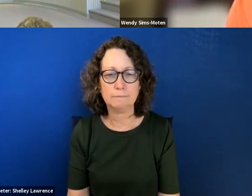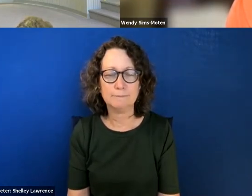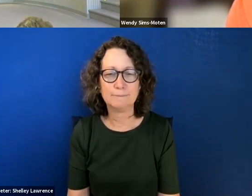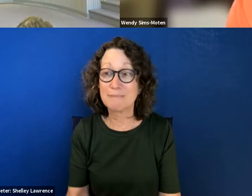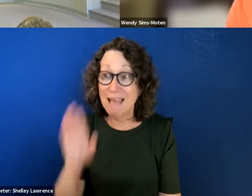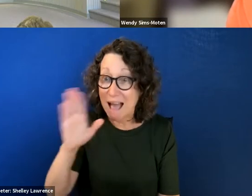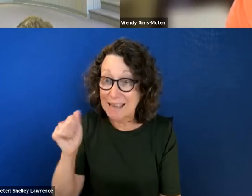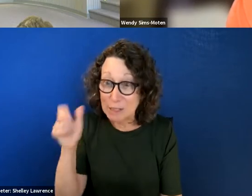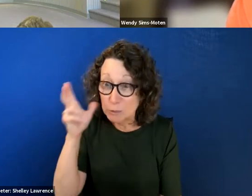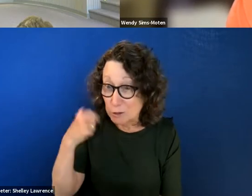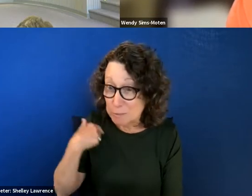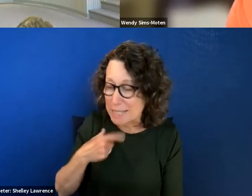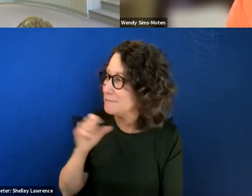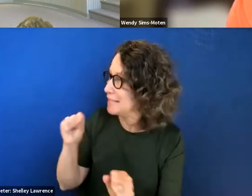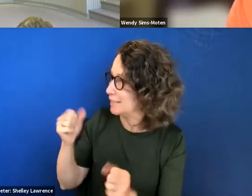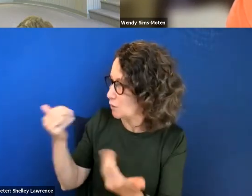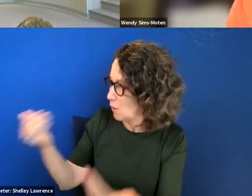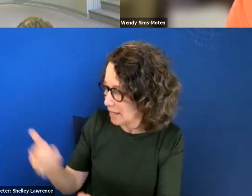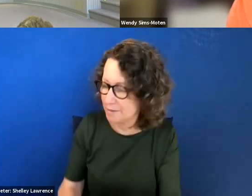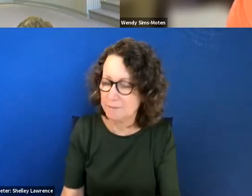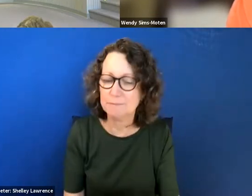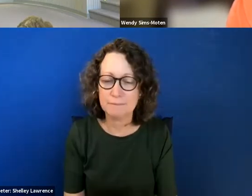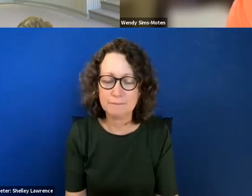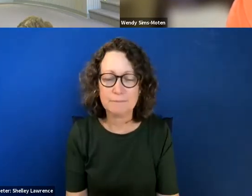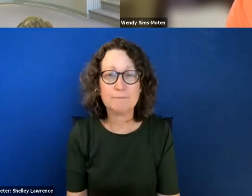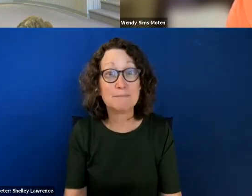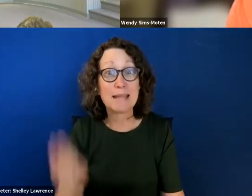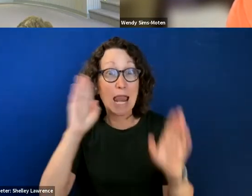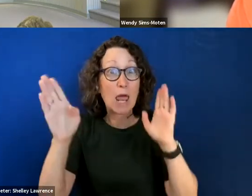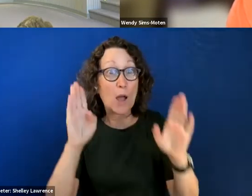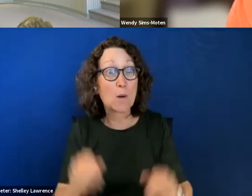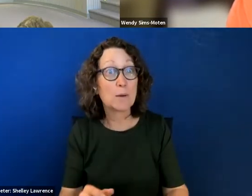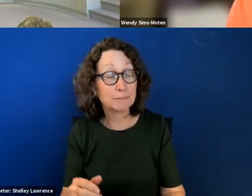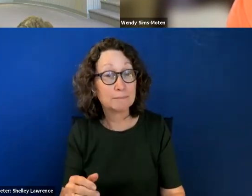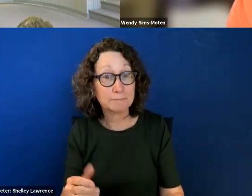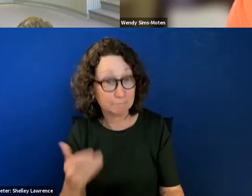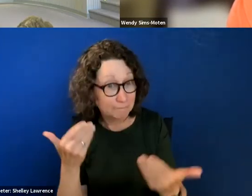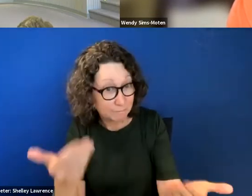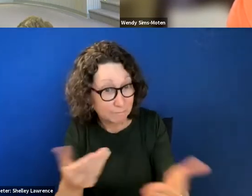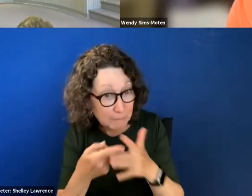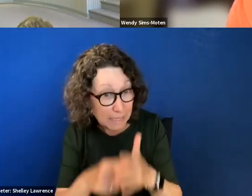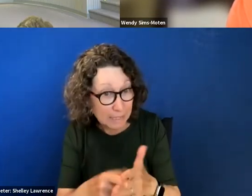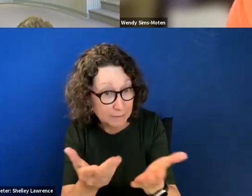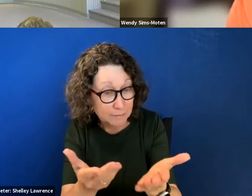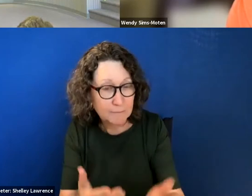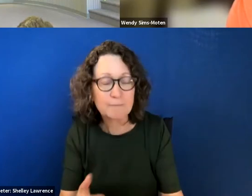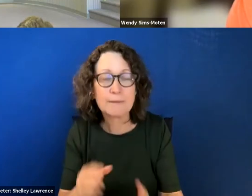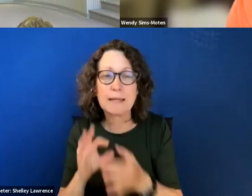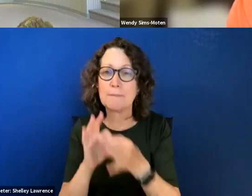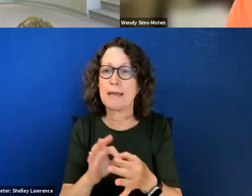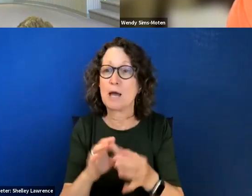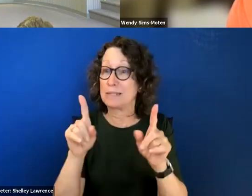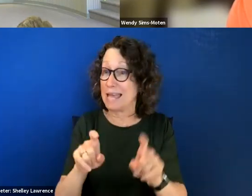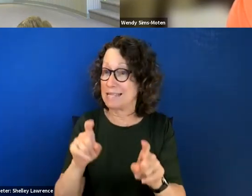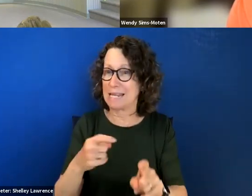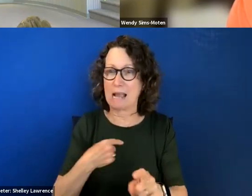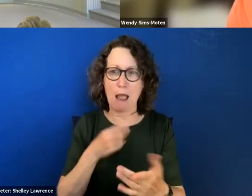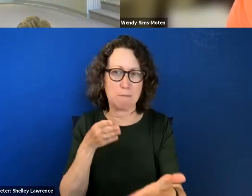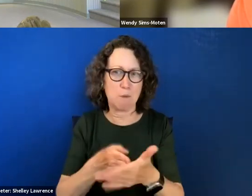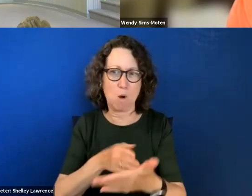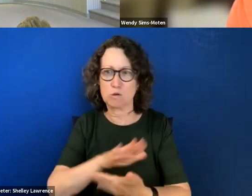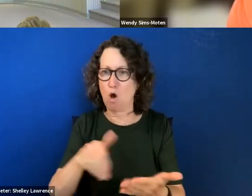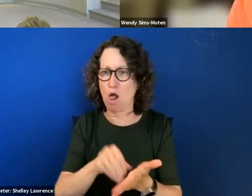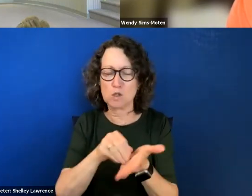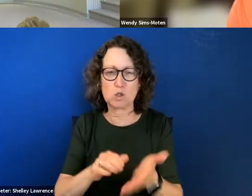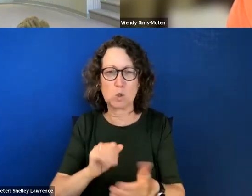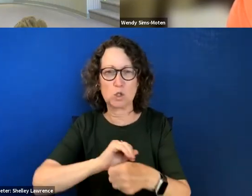Hi, can you hear me? Yes, go ahead. Hello? Yes, you may begin. In regards to testing, I oppose all student